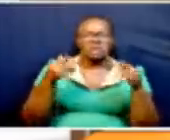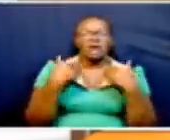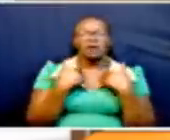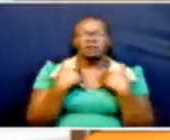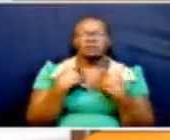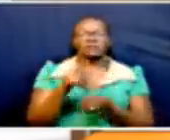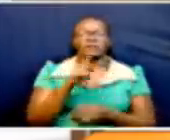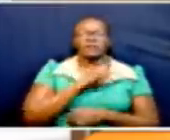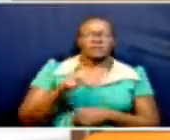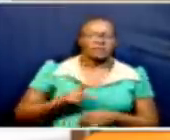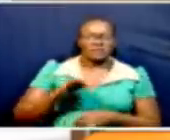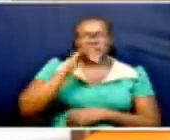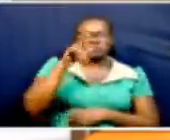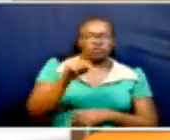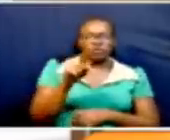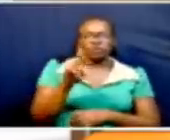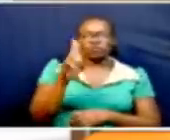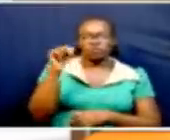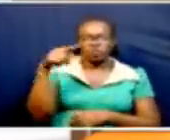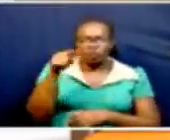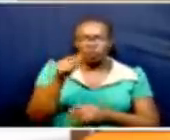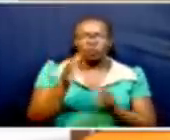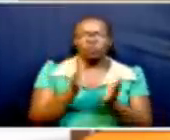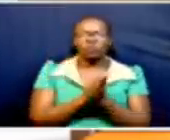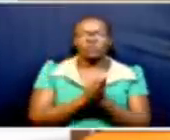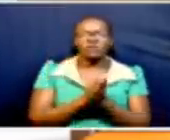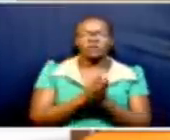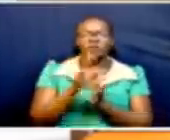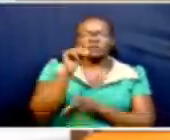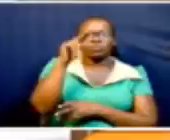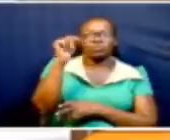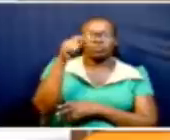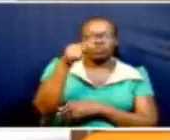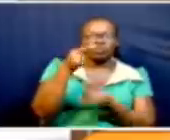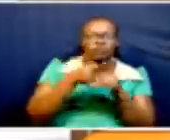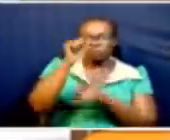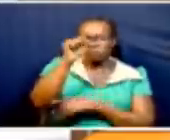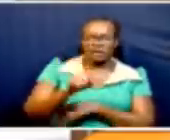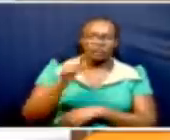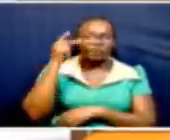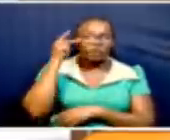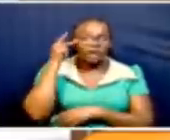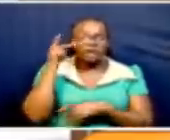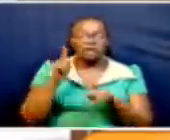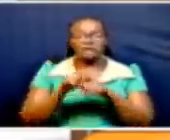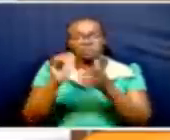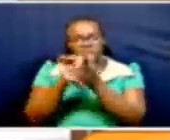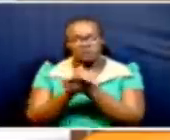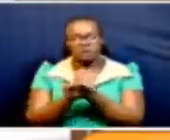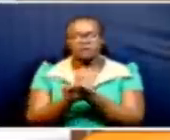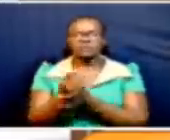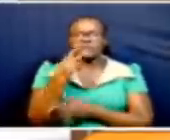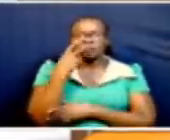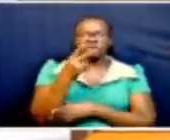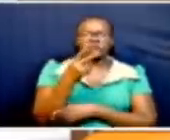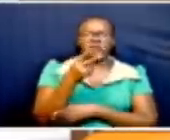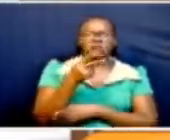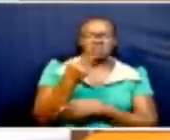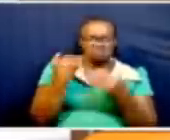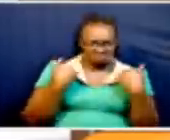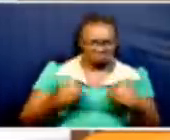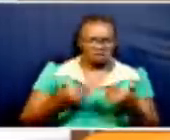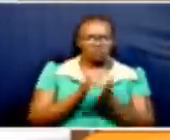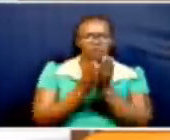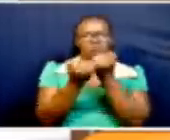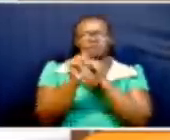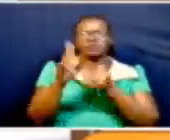North Korea and Moon Jae-in of South Korea shaking hands. We saw Babu Owino and President Uhuru Kenyatta shaking